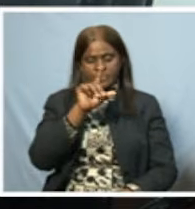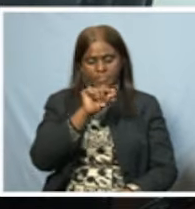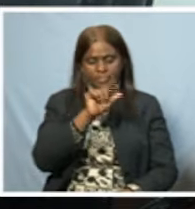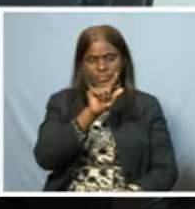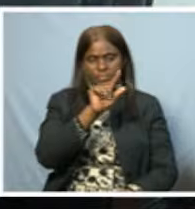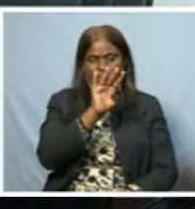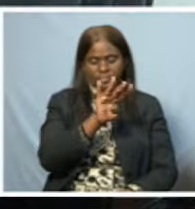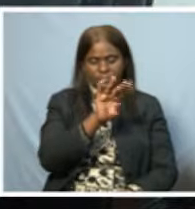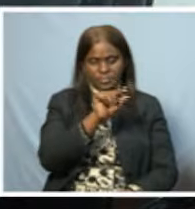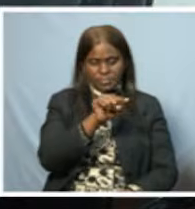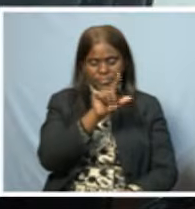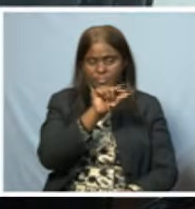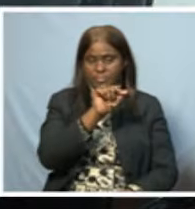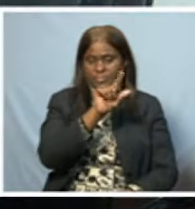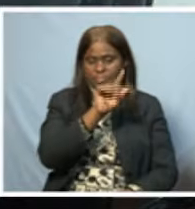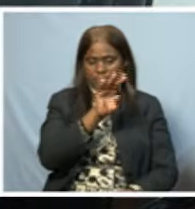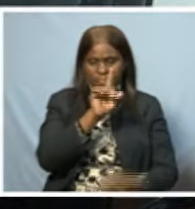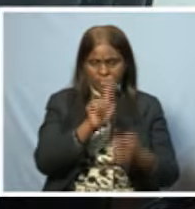the is not